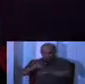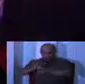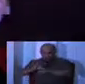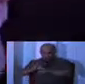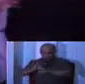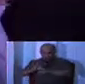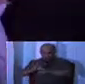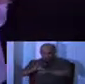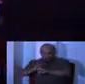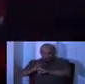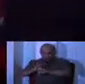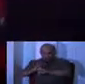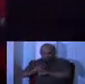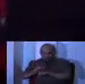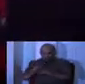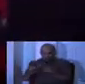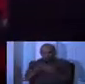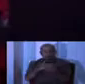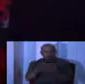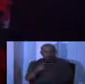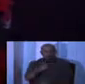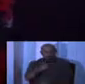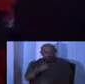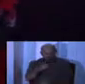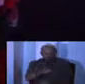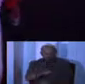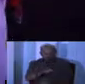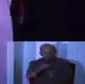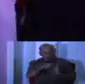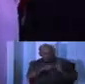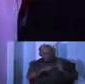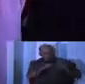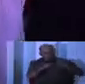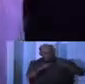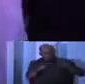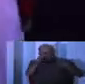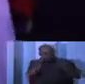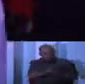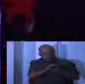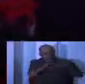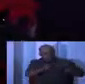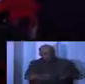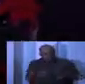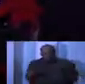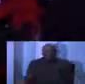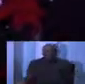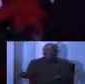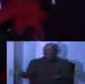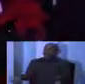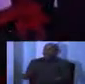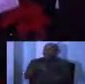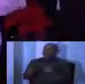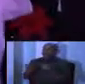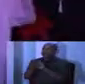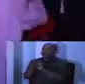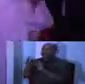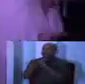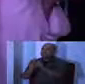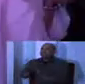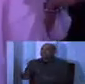of all dogma and to raise up the values of human life and